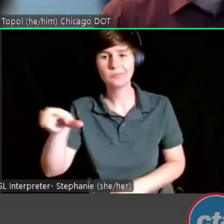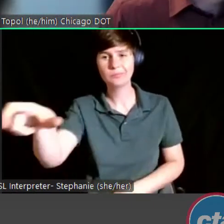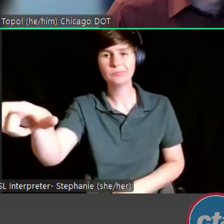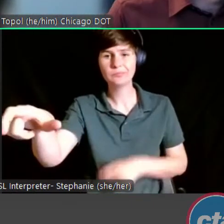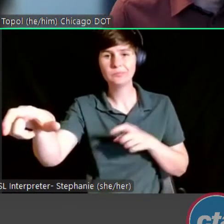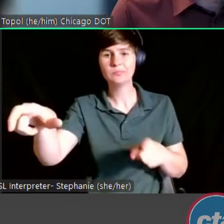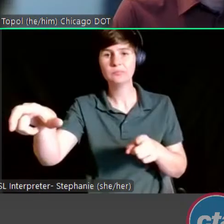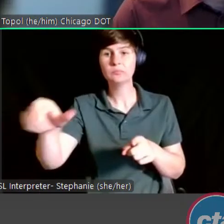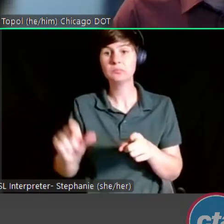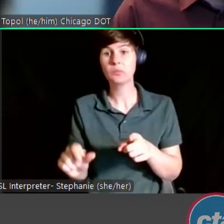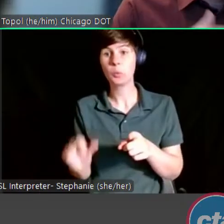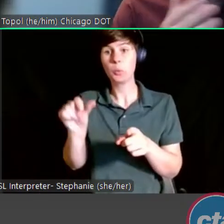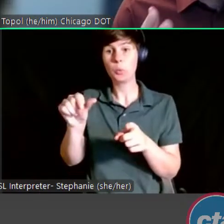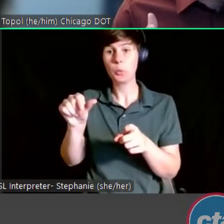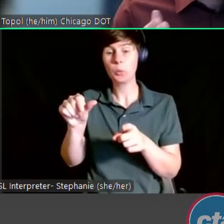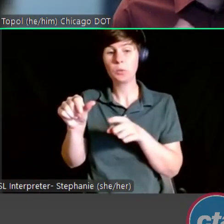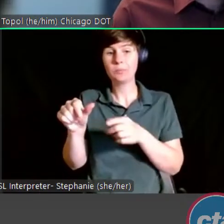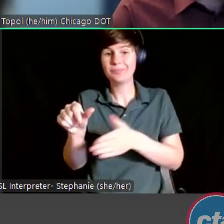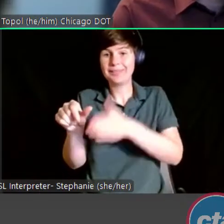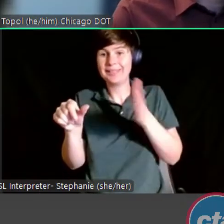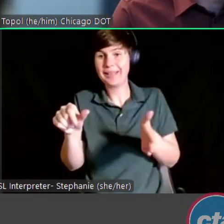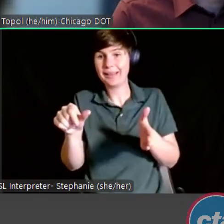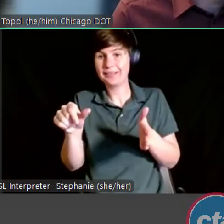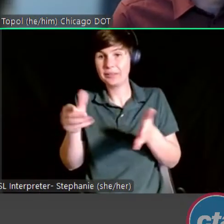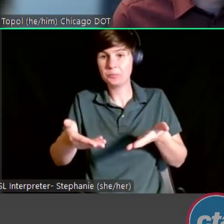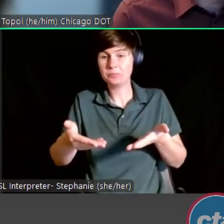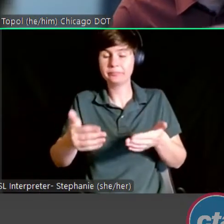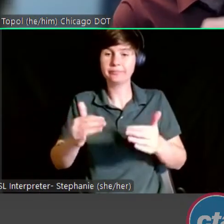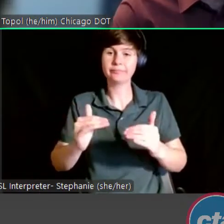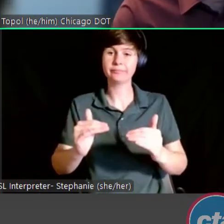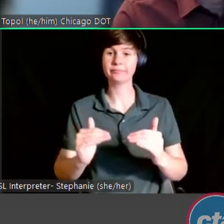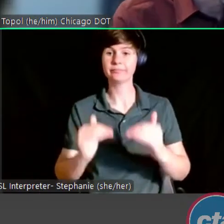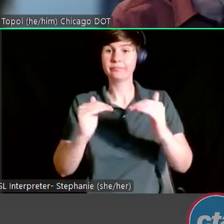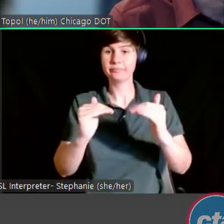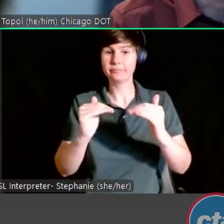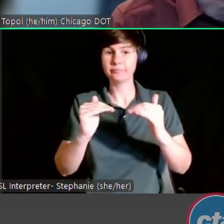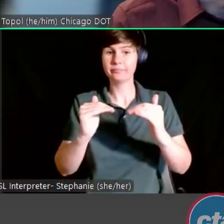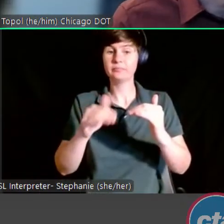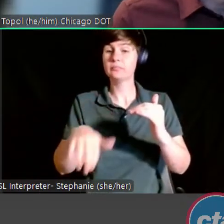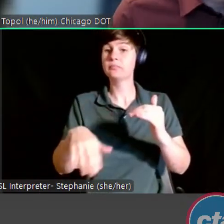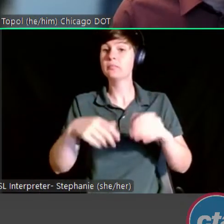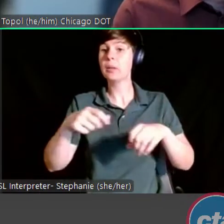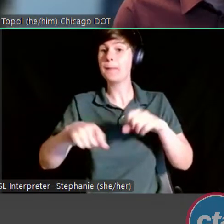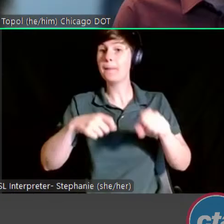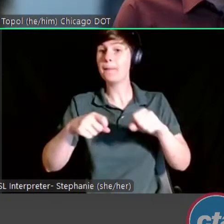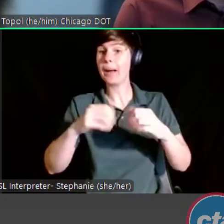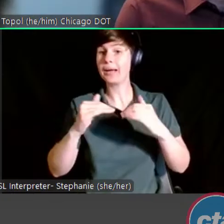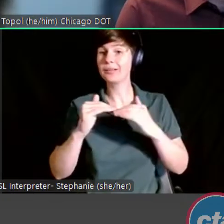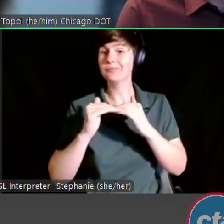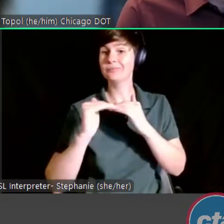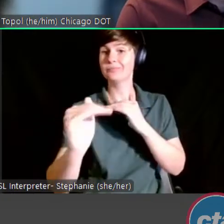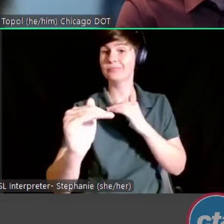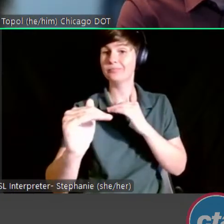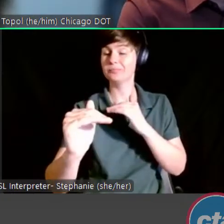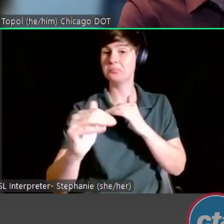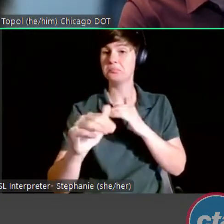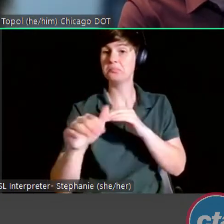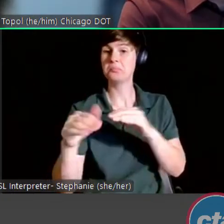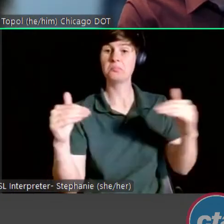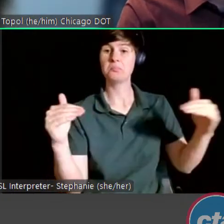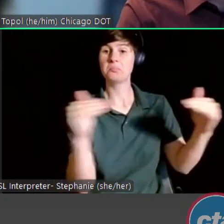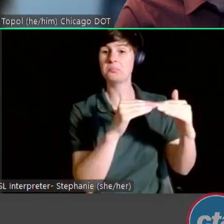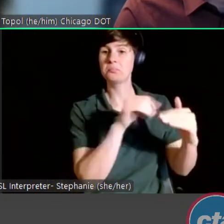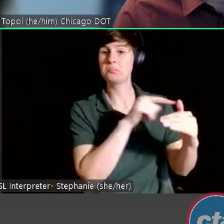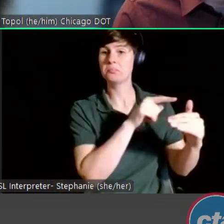crosswalk next to that, which is a raised crosswalk will be a bike lane at street level. So bikes will go from street level up to